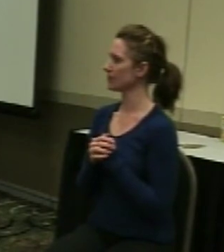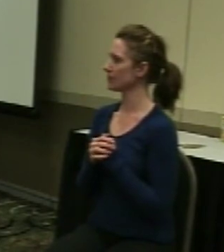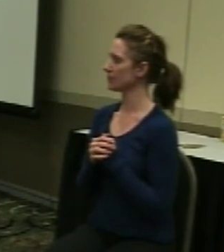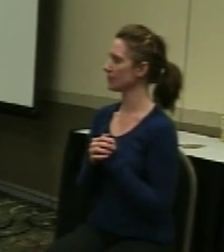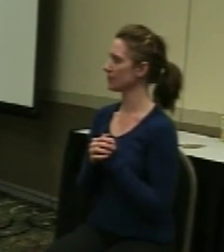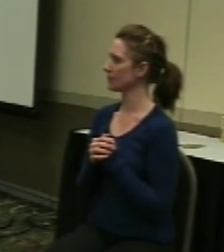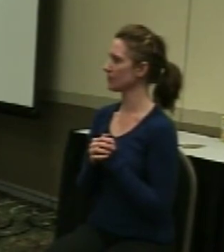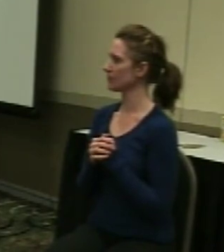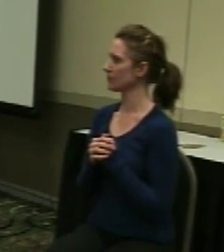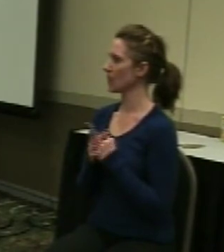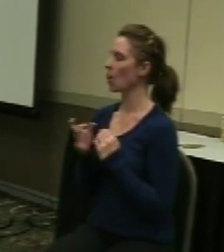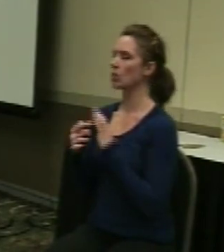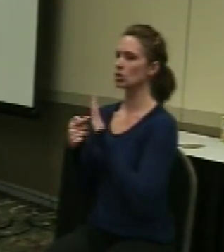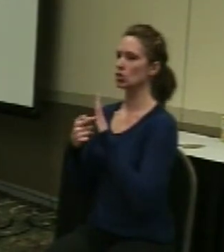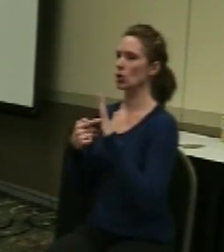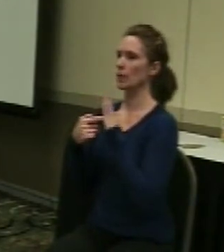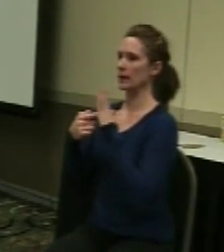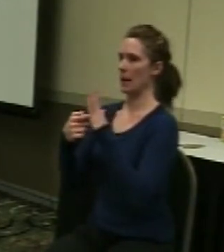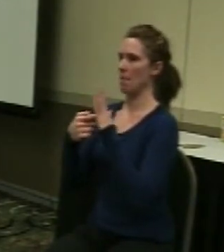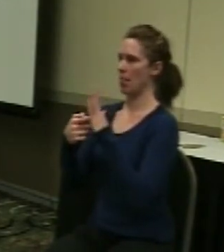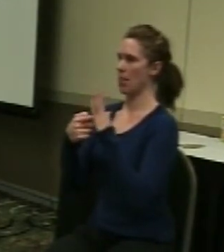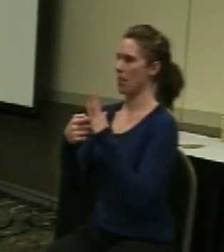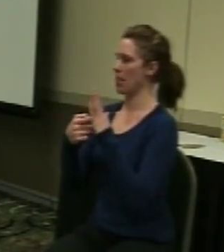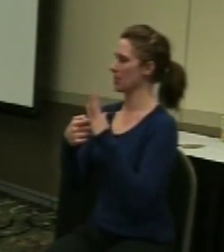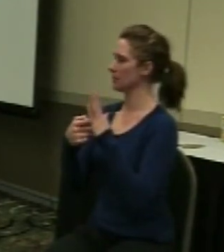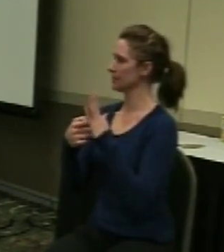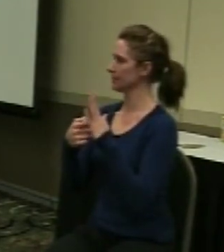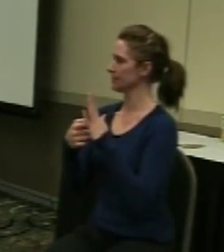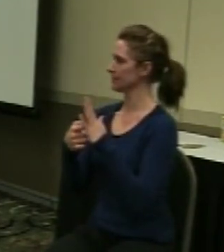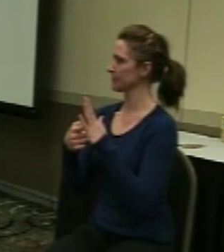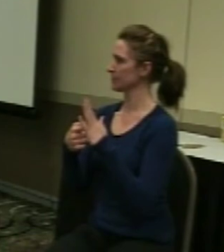an example. Oops, excuse me.